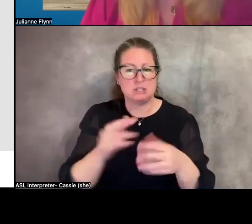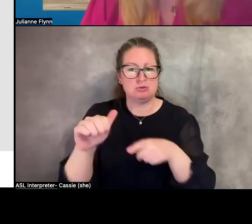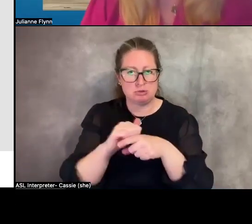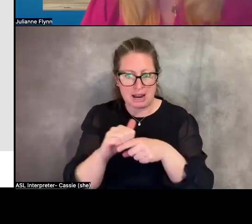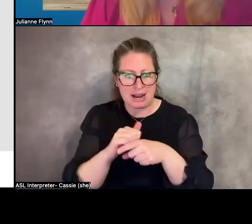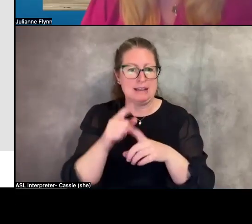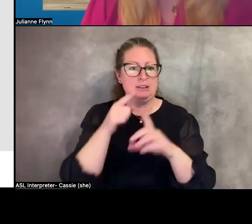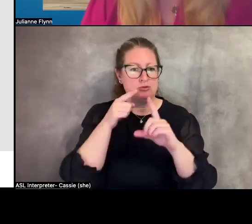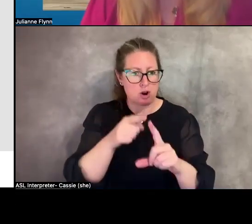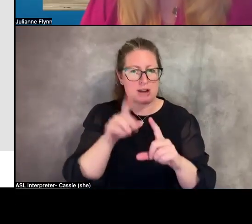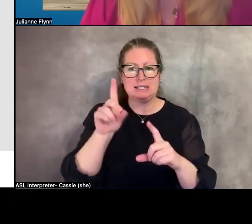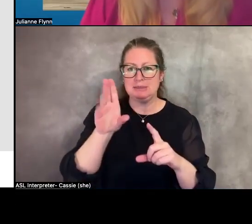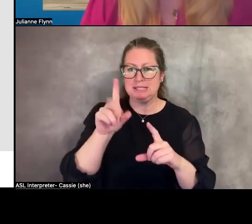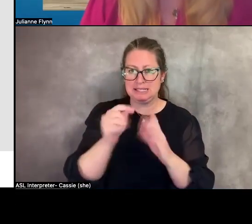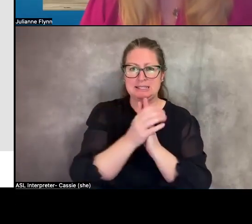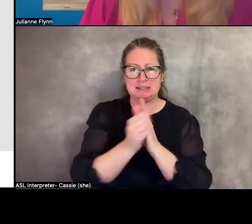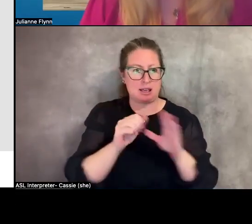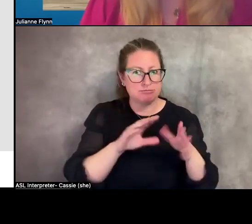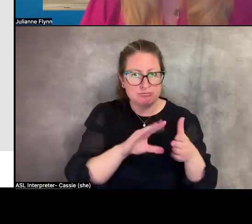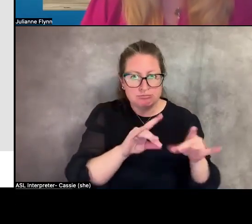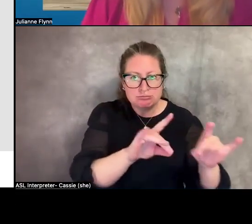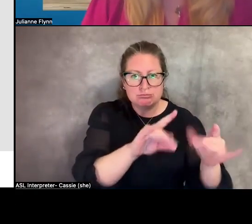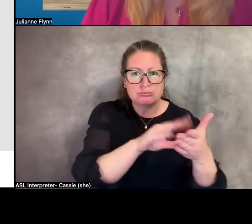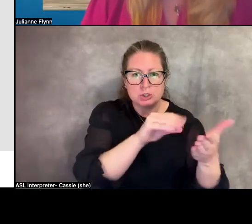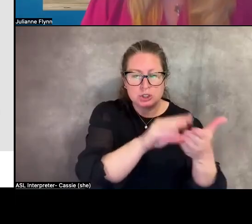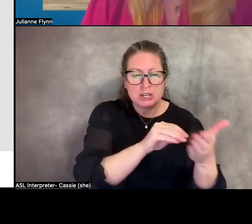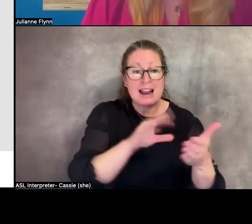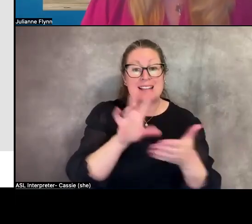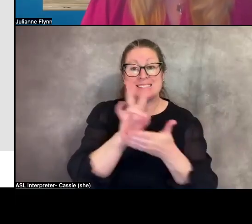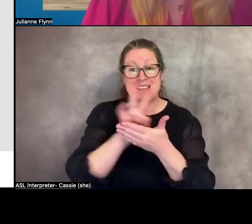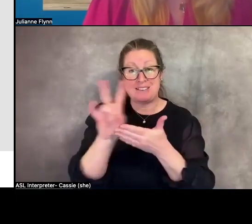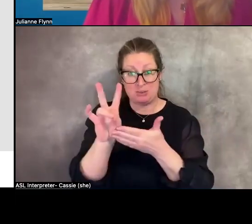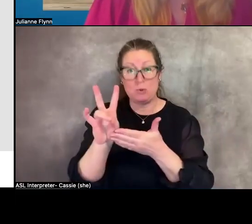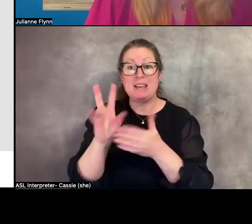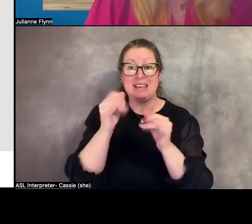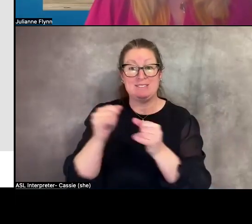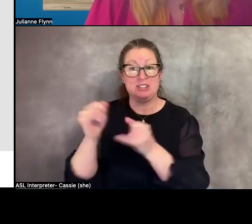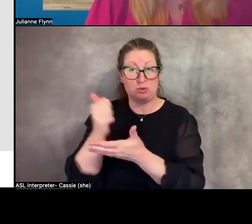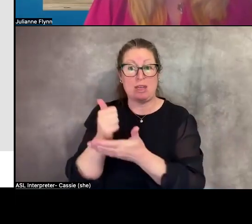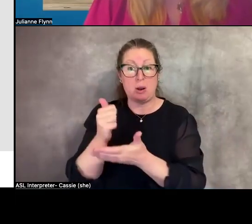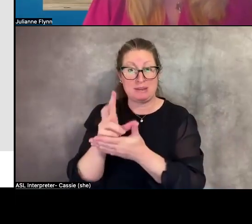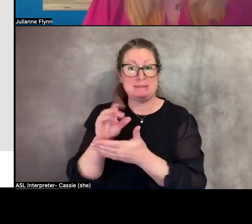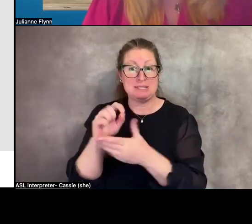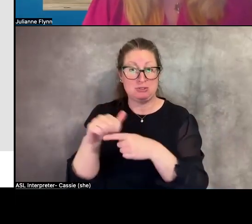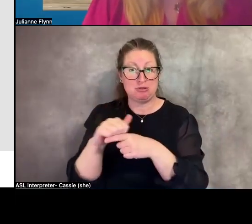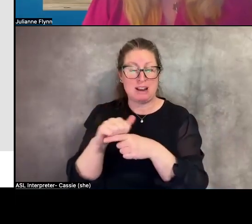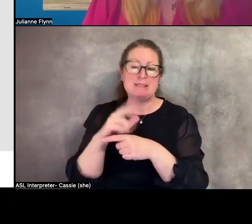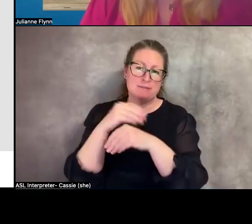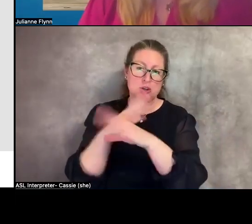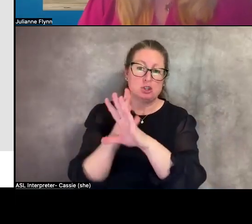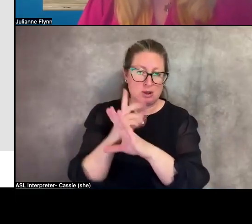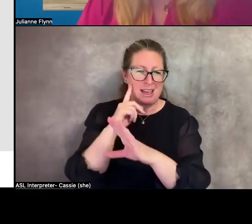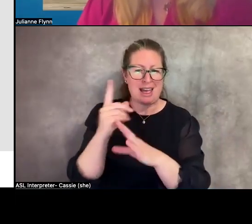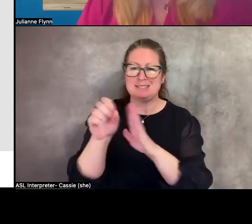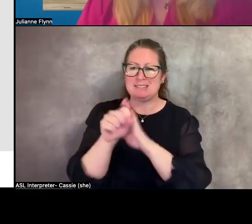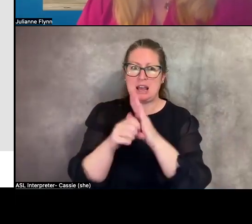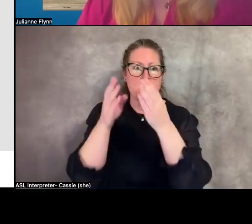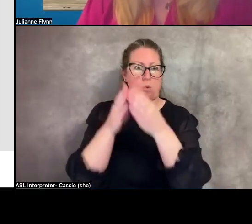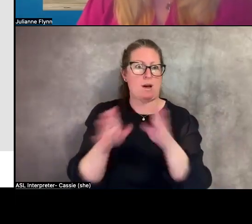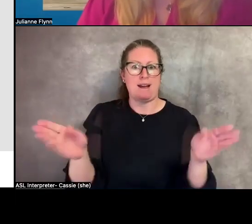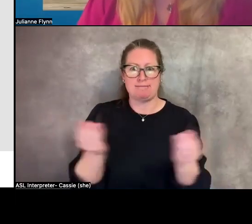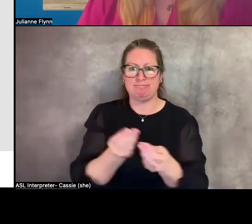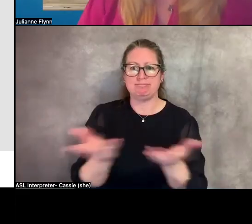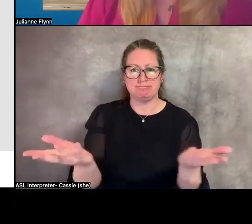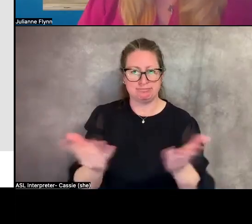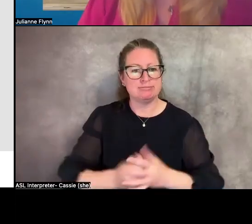skill acquisition, and a 7-week DBT for individual therapy, which was held virtually and offered statewide.